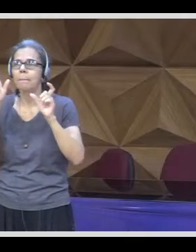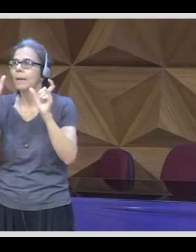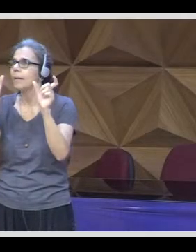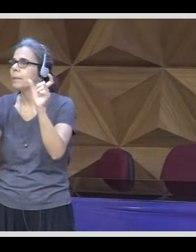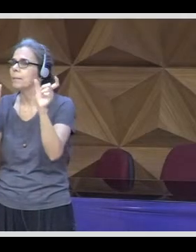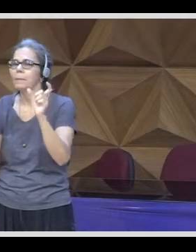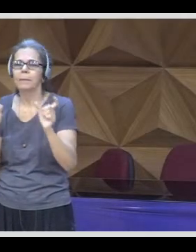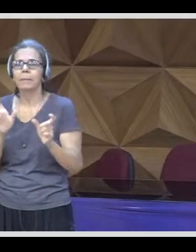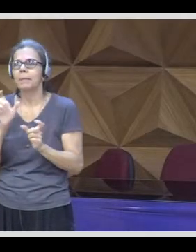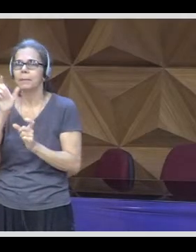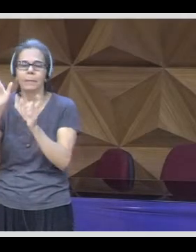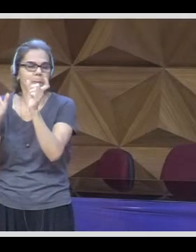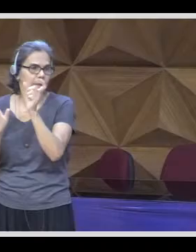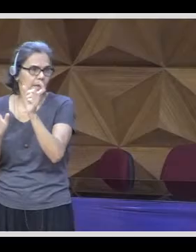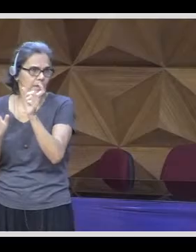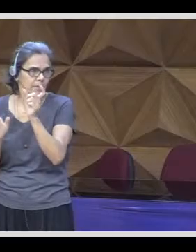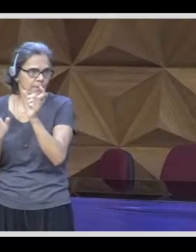our